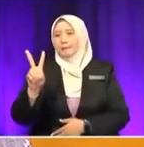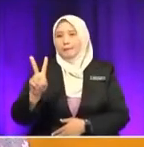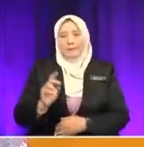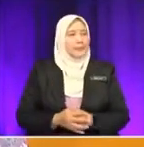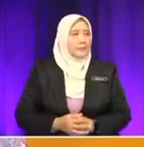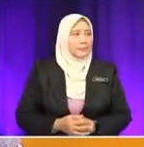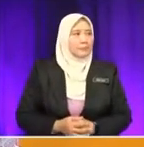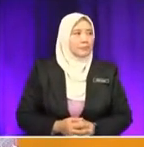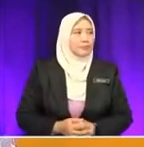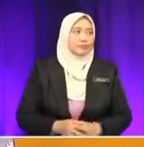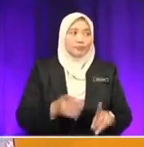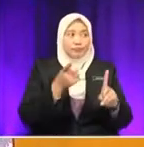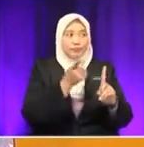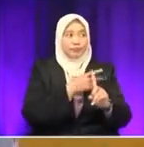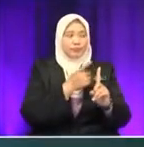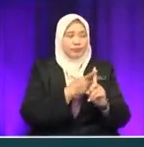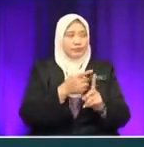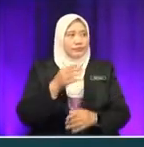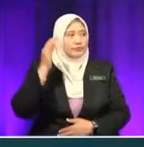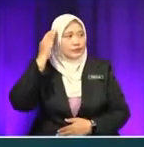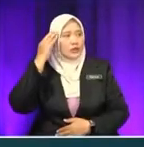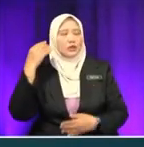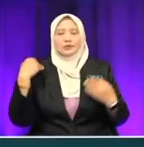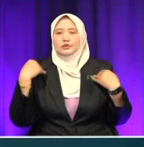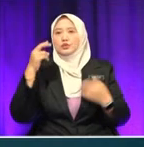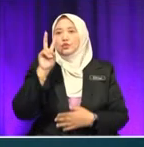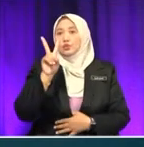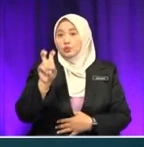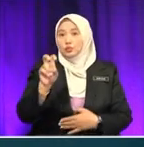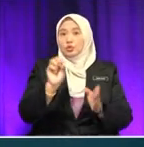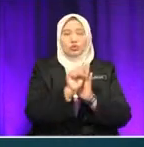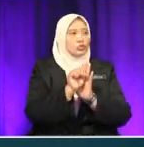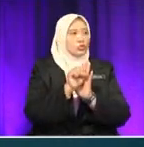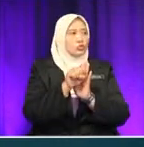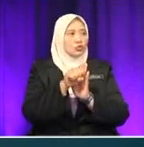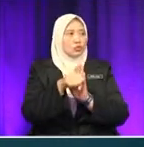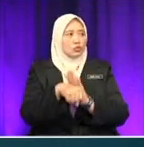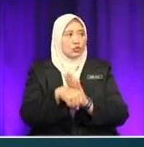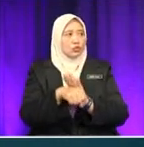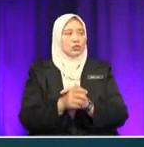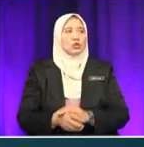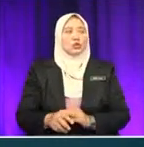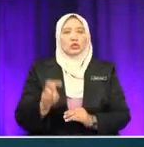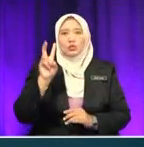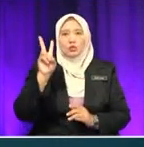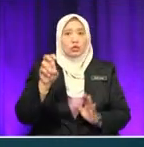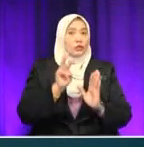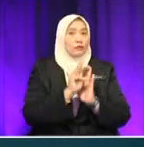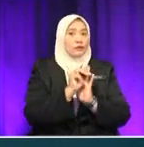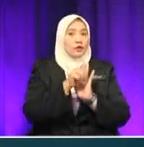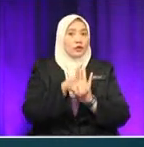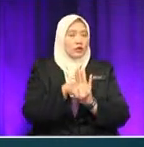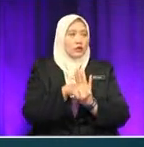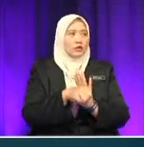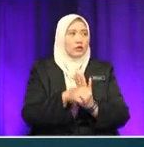have to be aware of. Number one, you need to have 20 seconds to make their choices. Mm-hmm. So they will